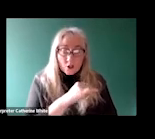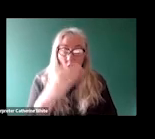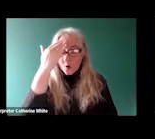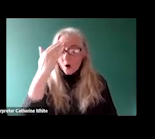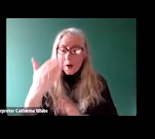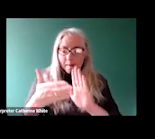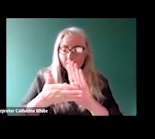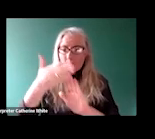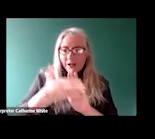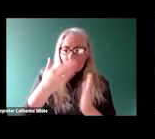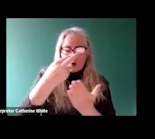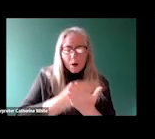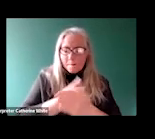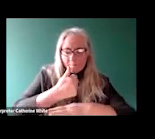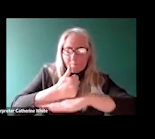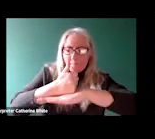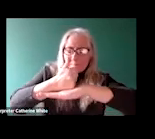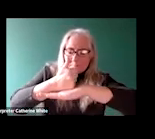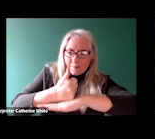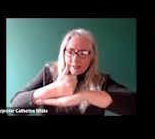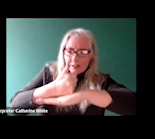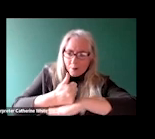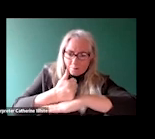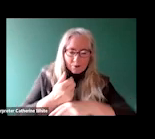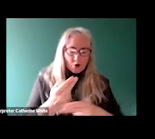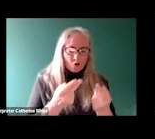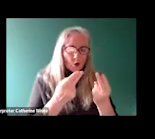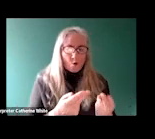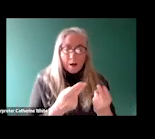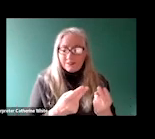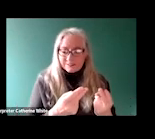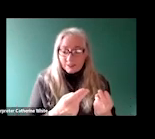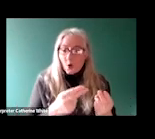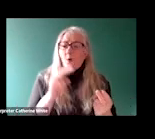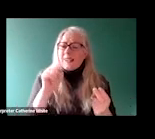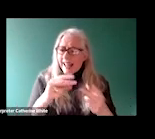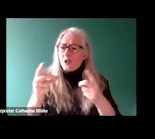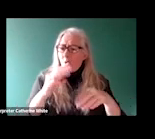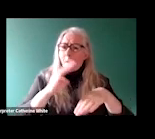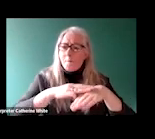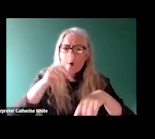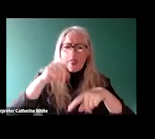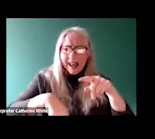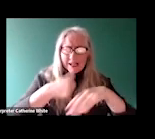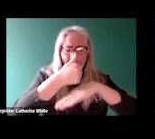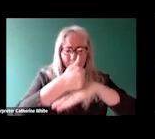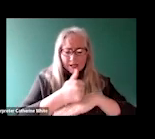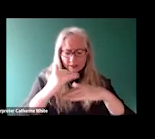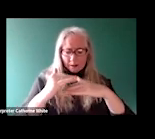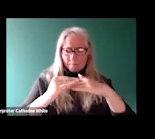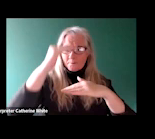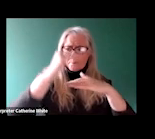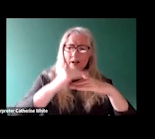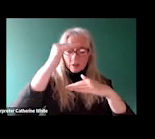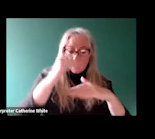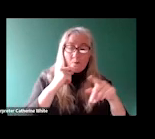building regulations are minimum requirements. There's nothing to stop us going beyond minimum requirements, and indeed the technical guidance